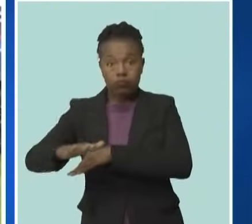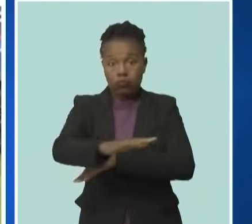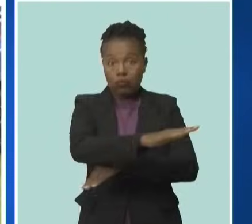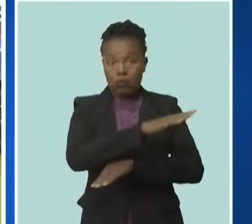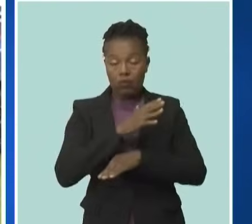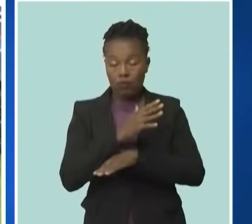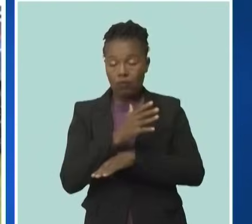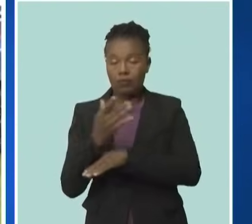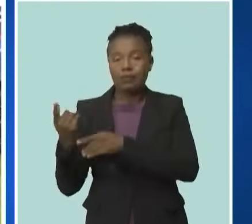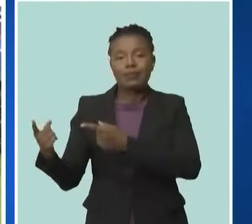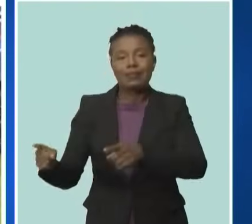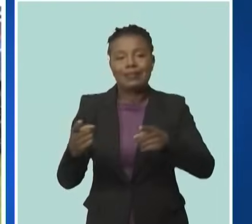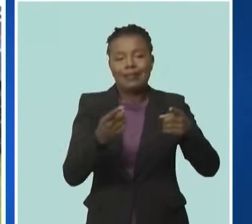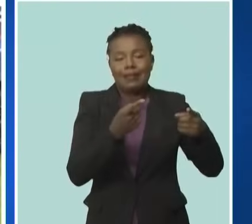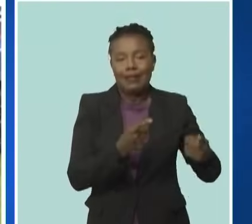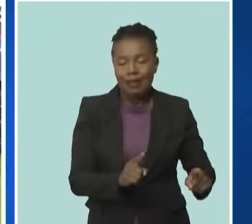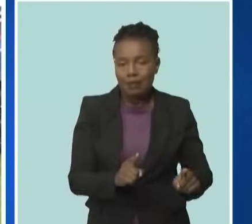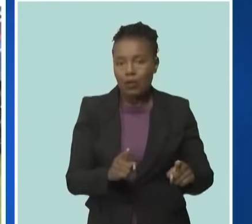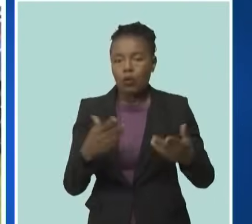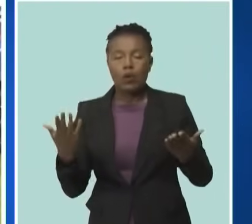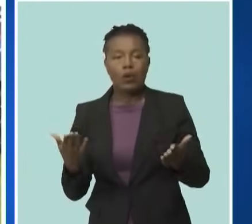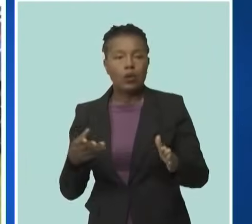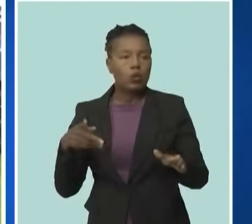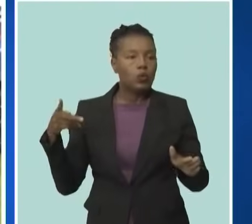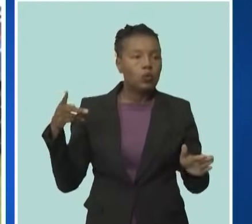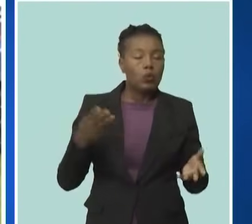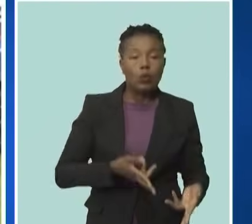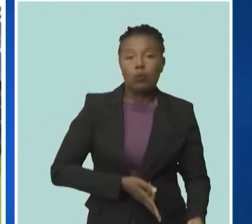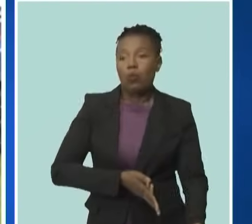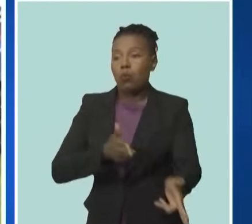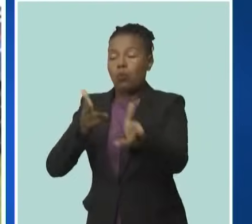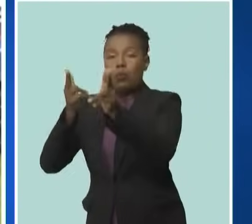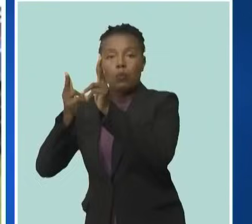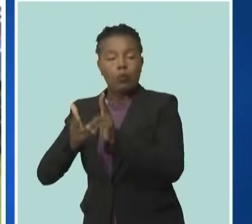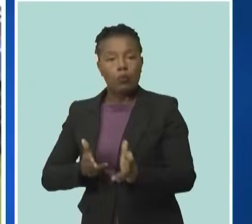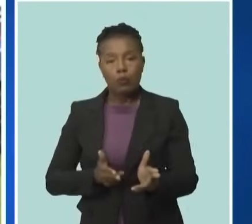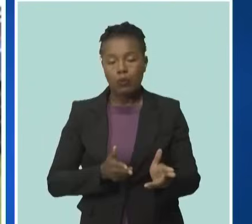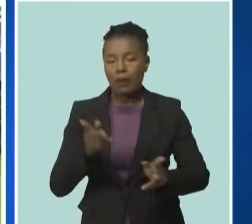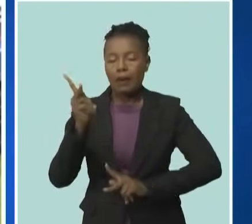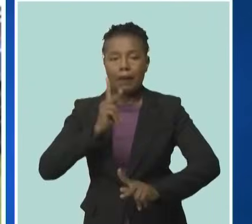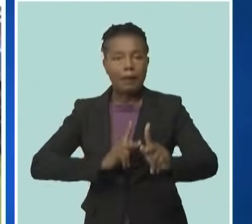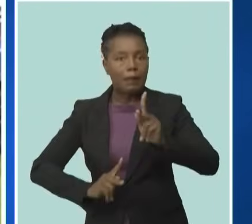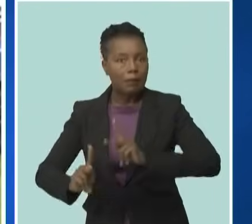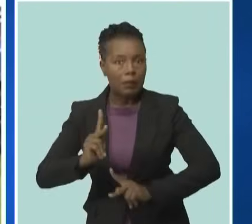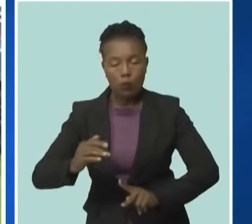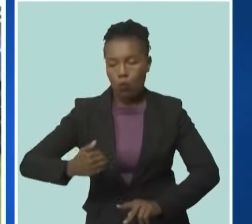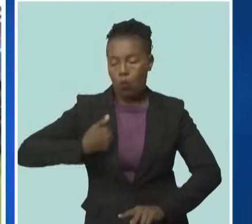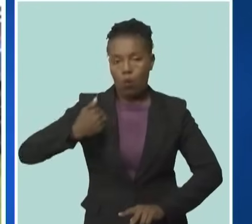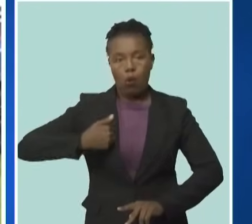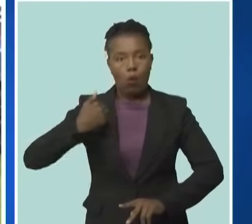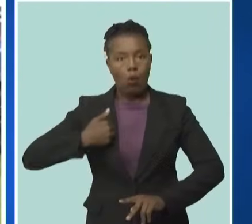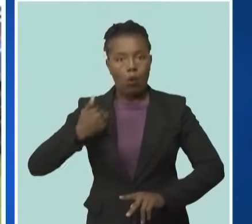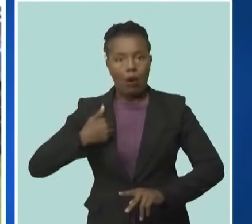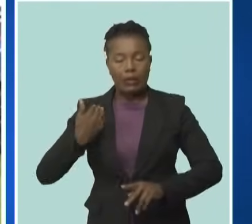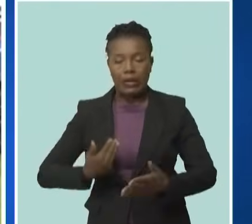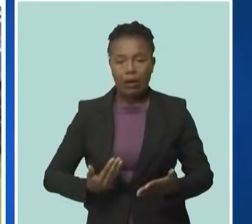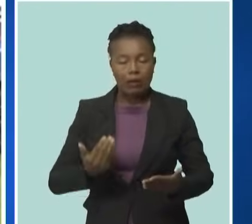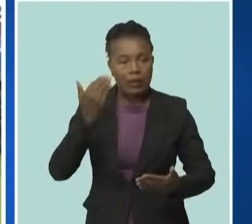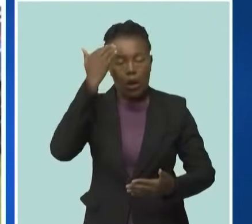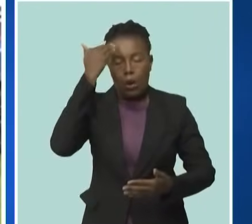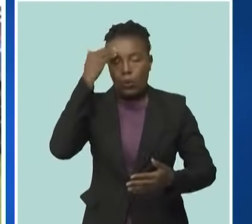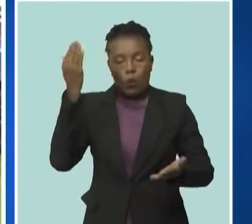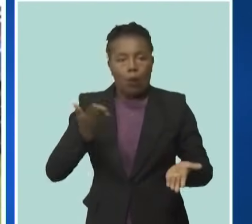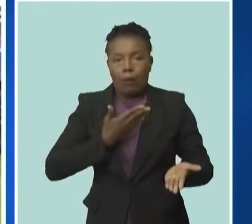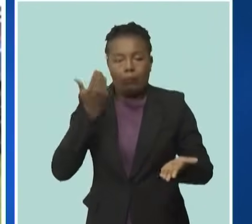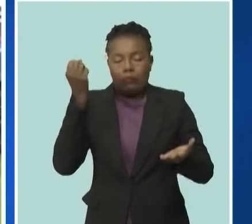consequent upon the pervasive presence of these weapons in the hands of misguided youth, young